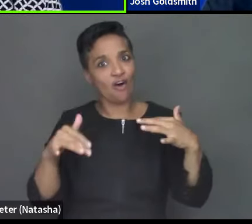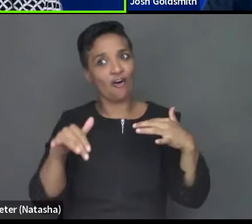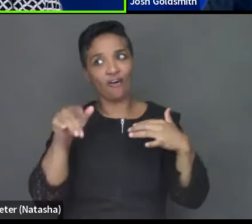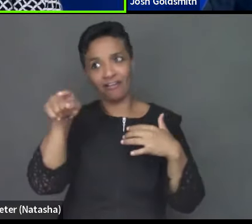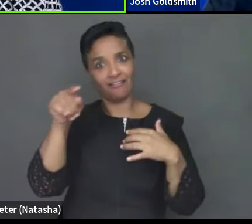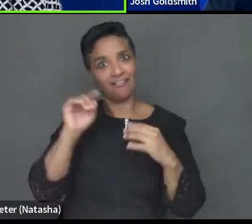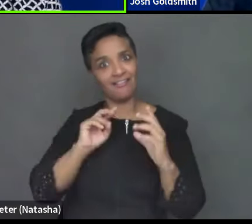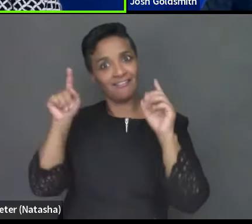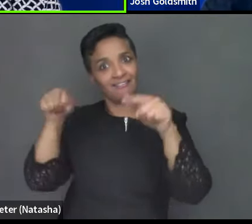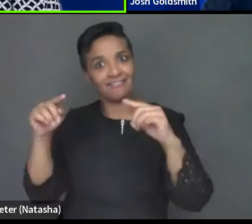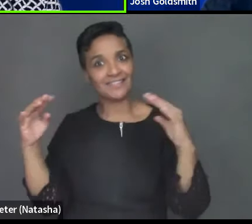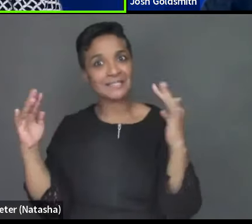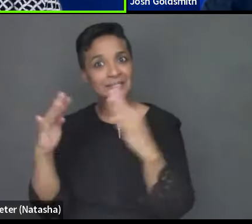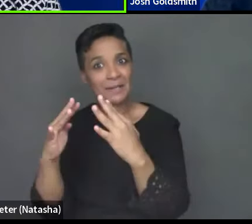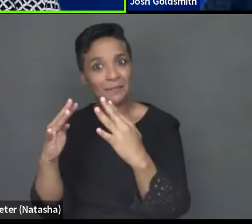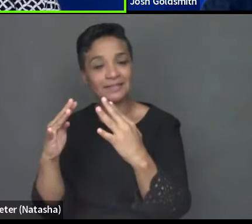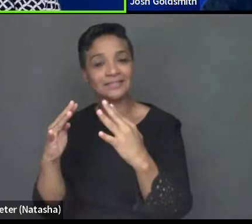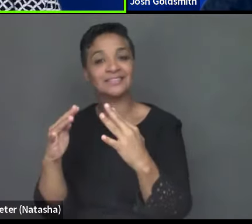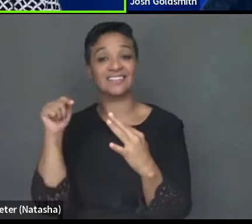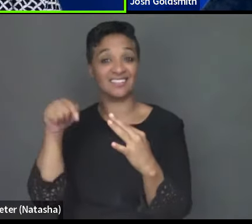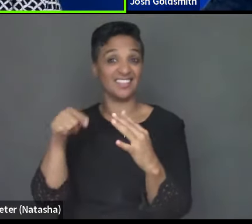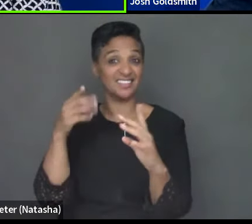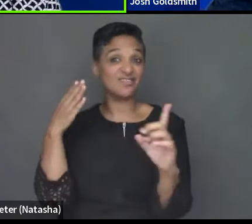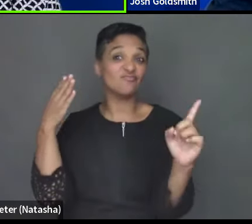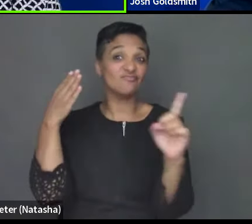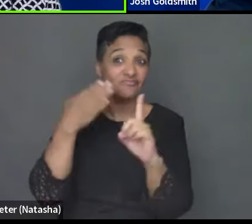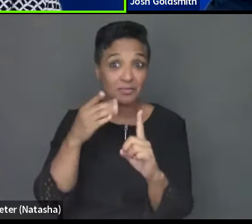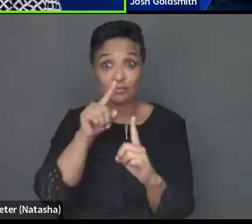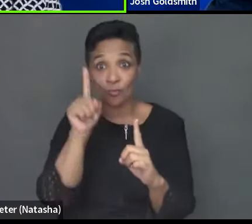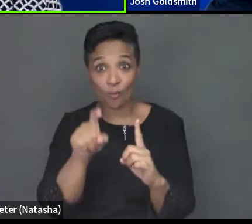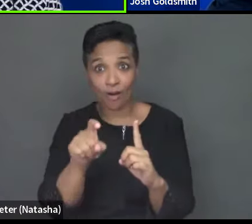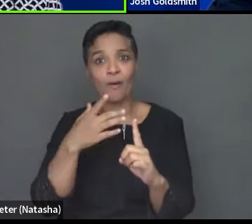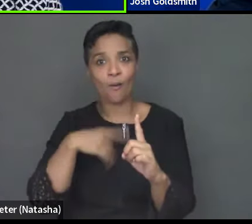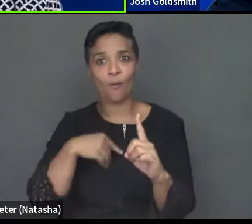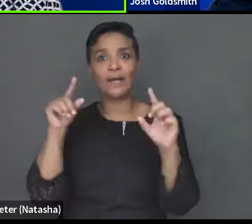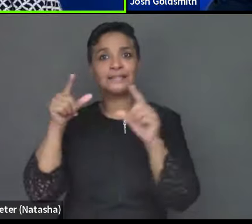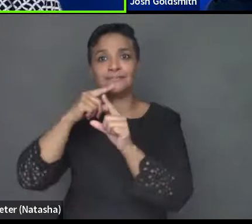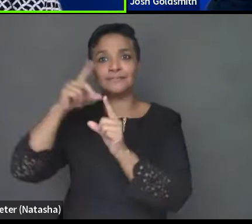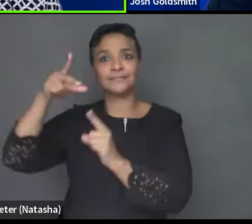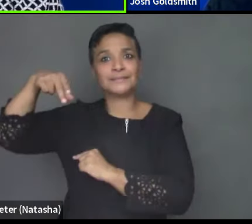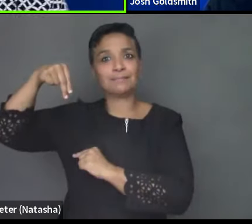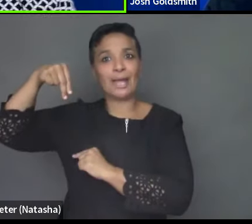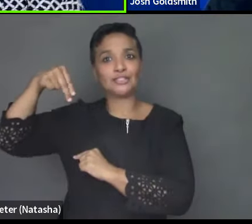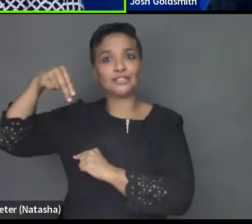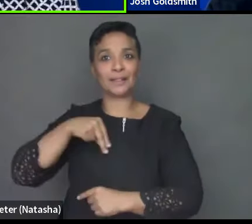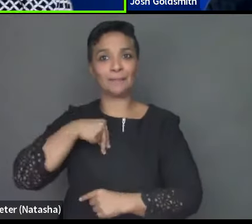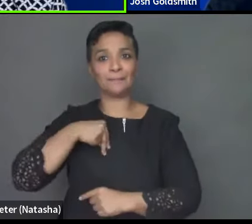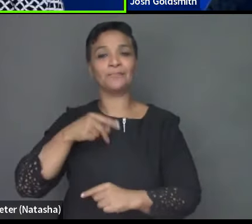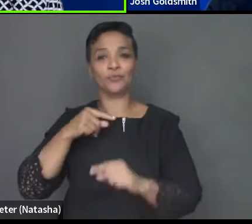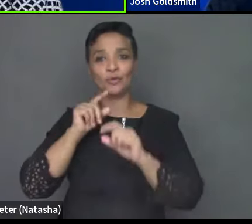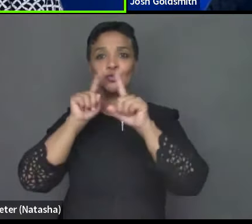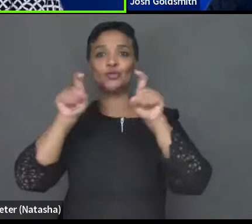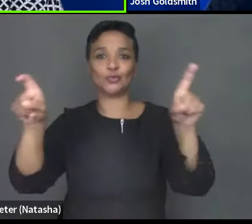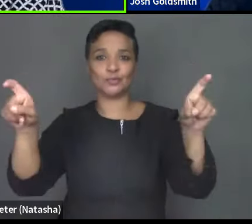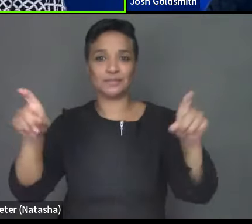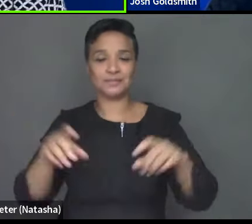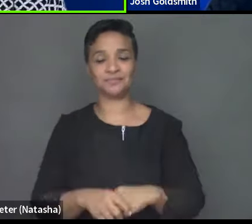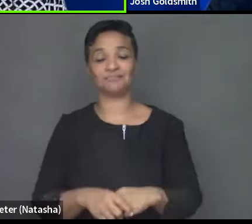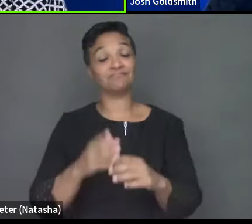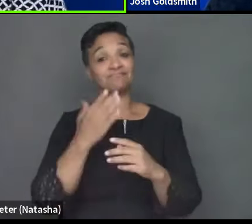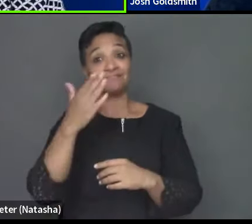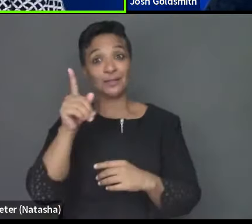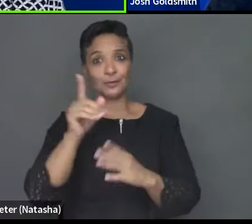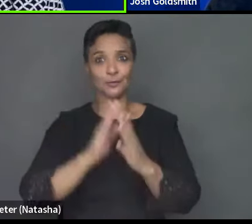summit. After all, that was the purpose of creating these badges. So thank you very much for being so enthusiastic about it. You know,